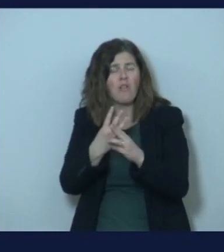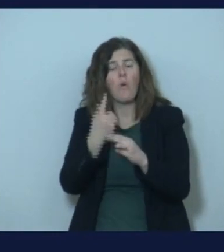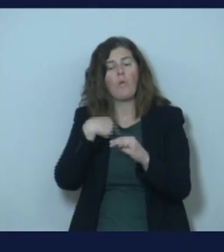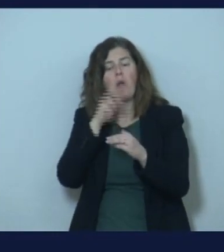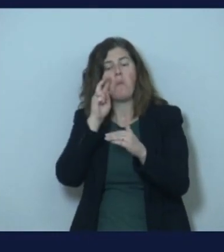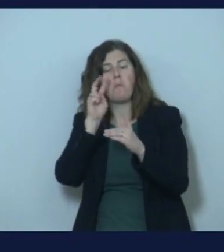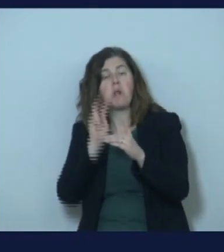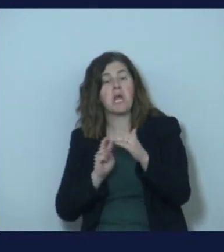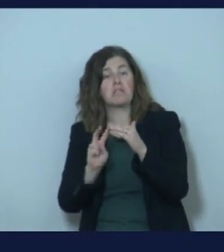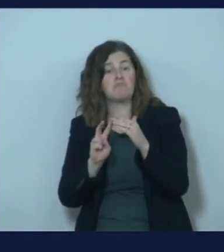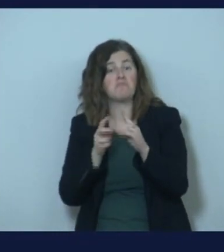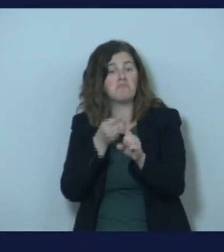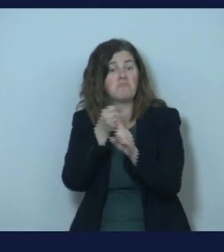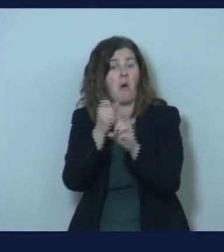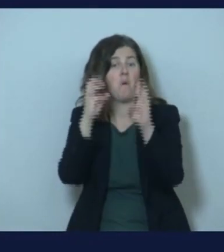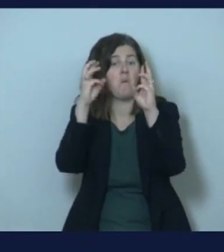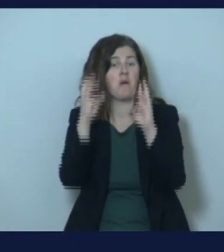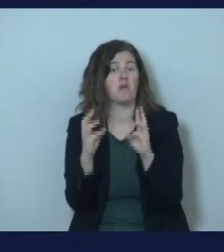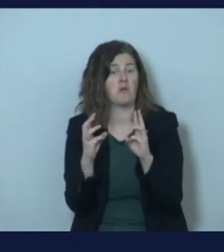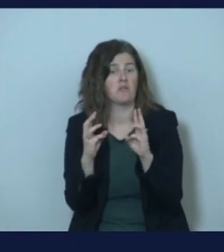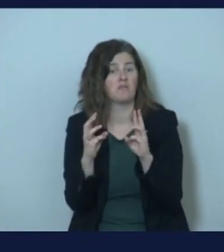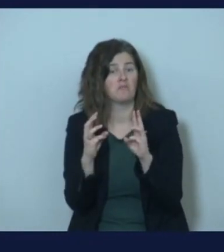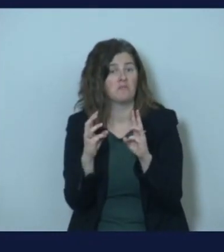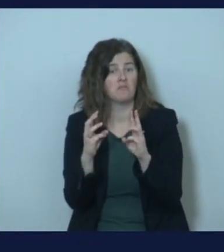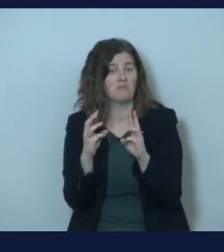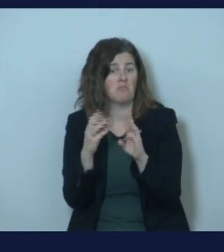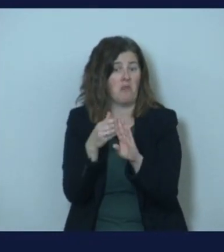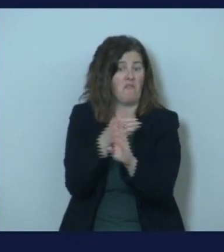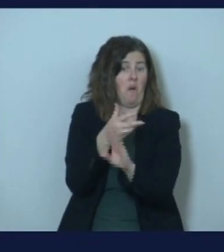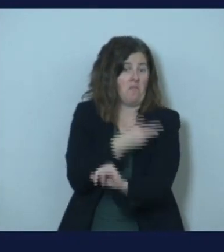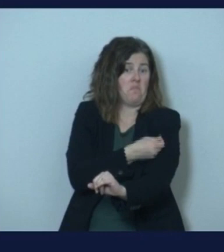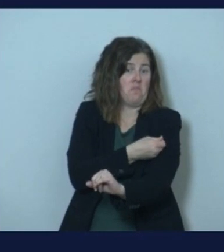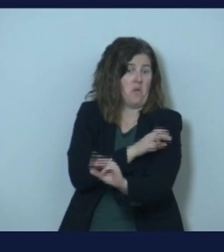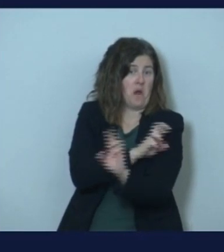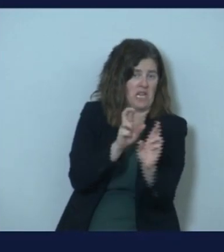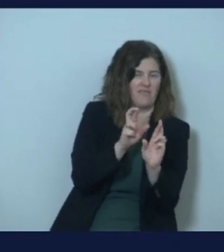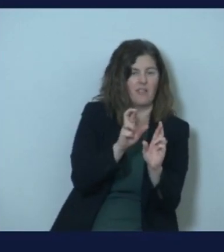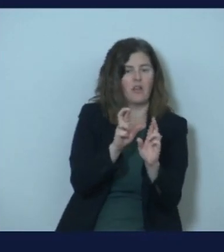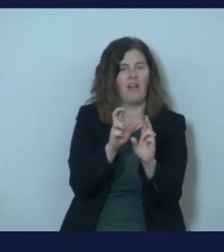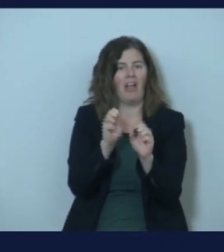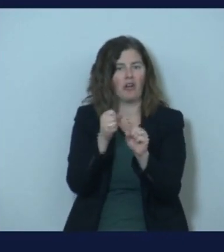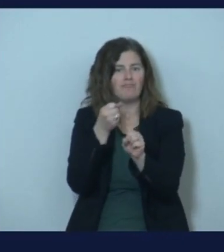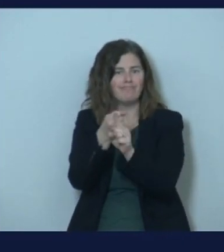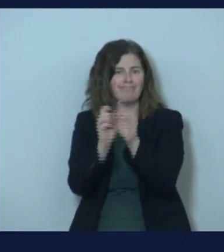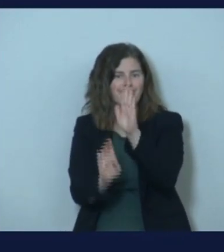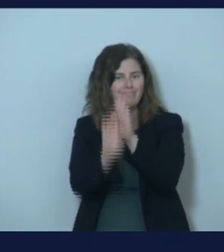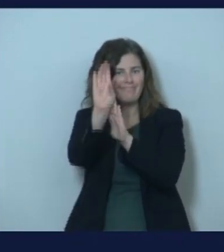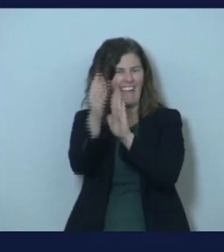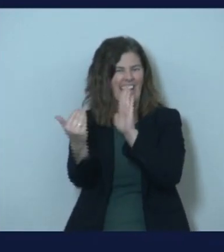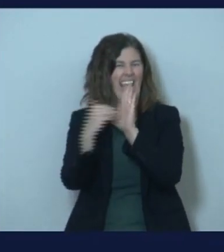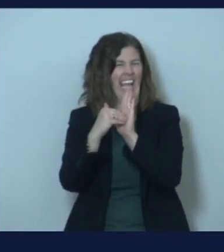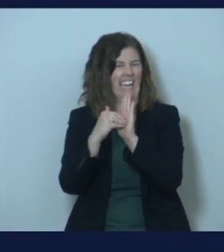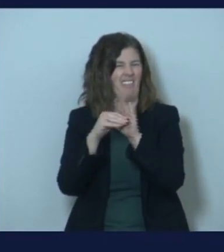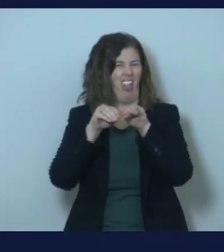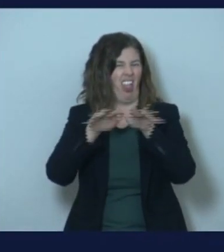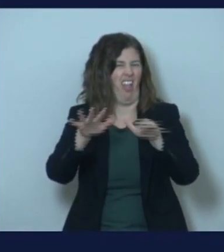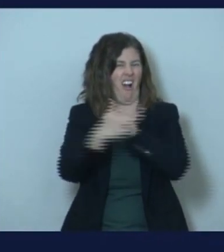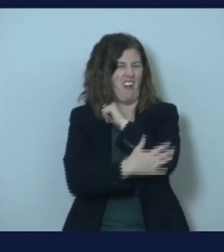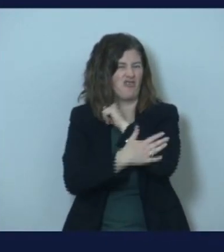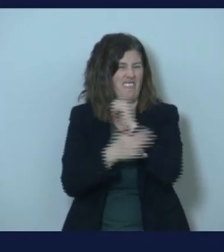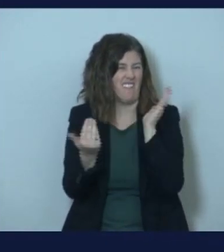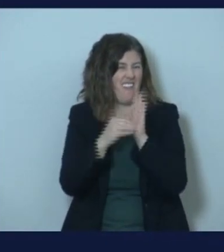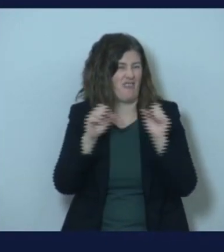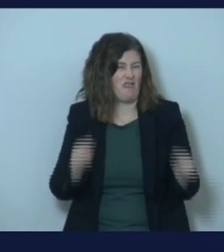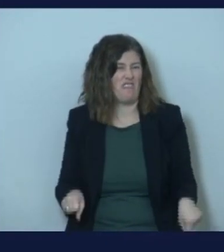that in the winter, pre-vaccine, we could have another surge of this virus making its way around the country.